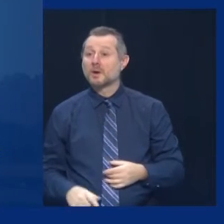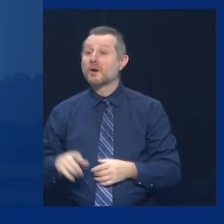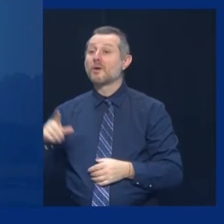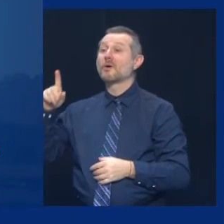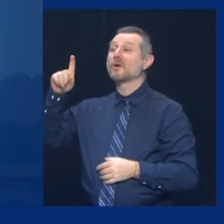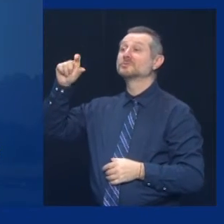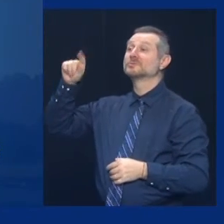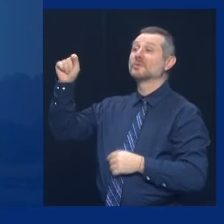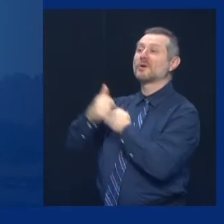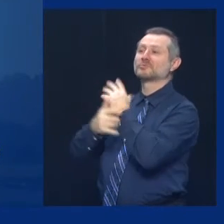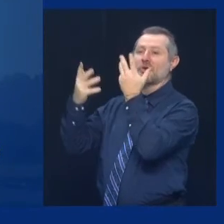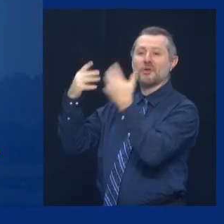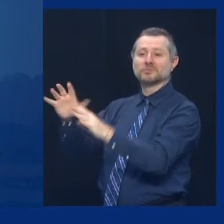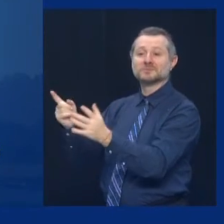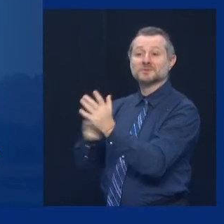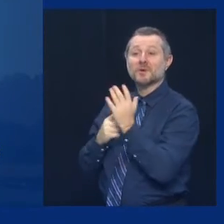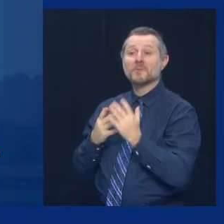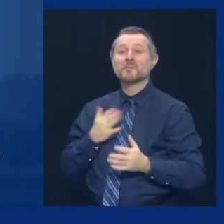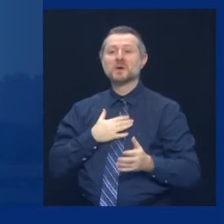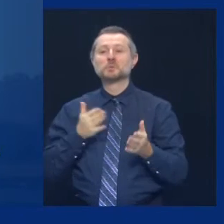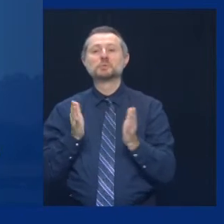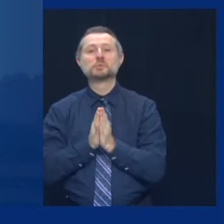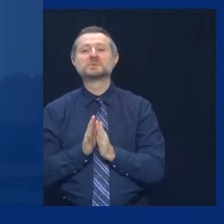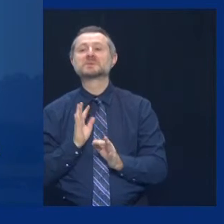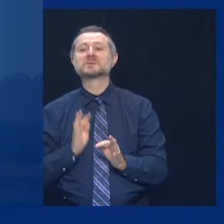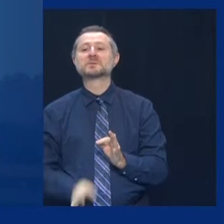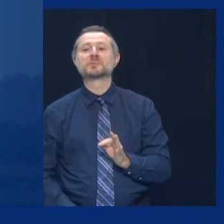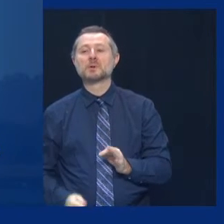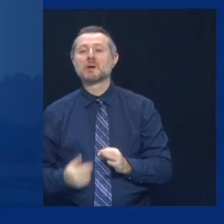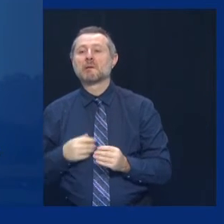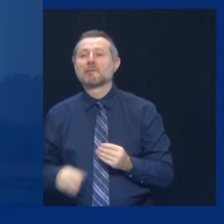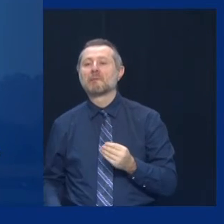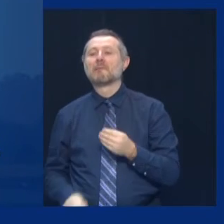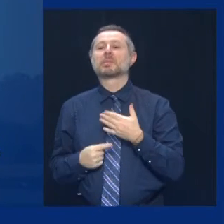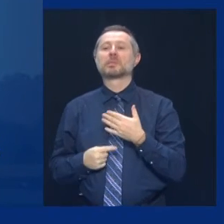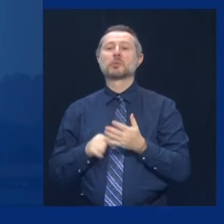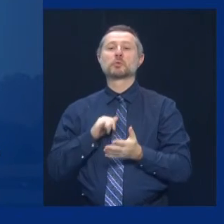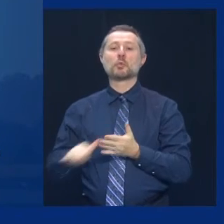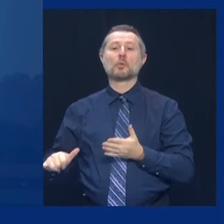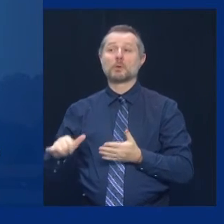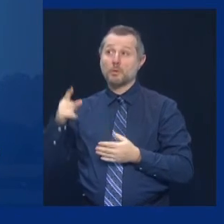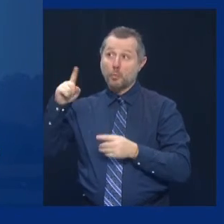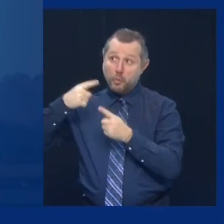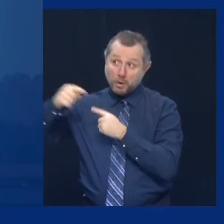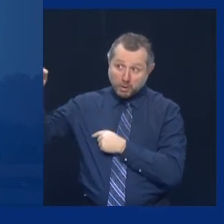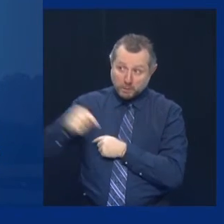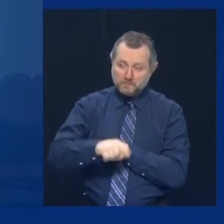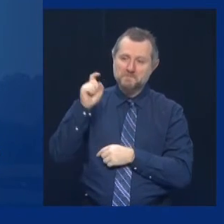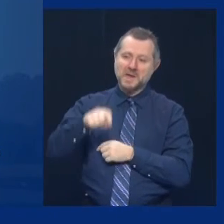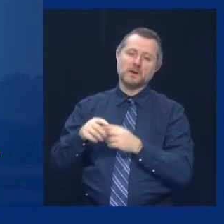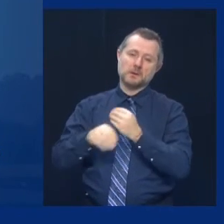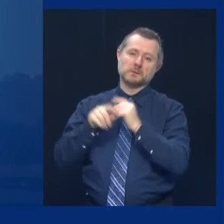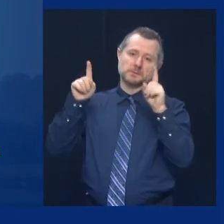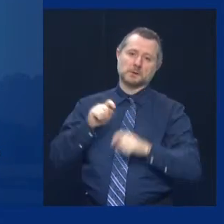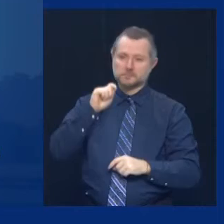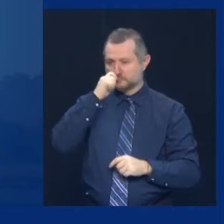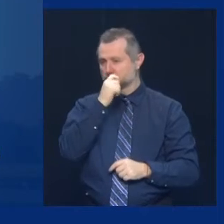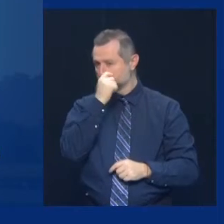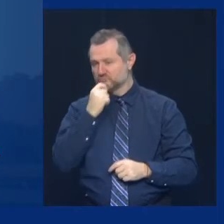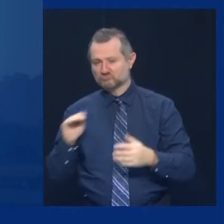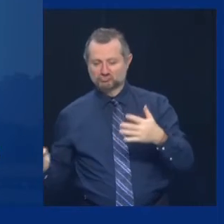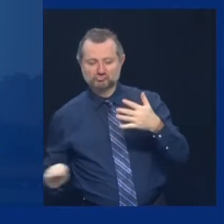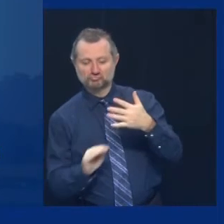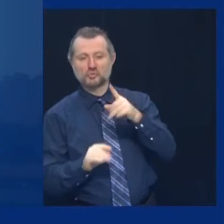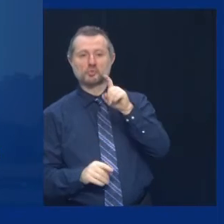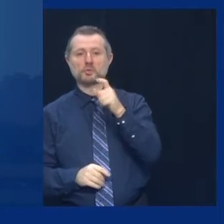My request is simple. Please add New York to the list of 120 countries. Well, you're not a